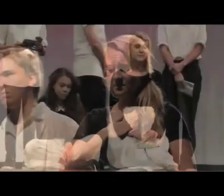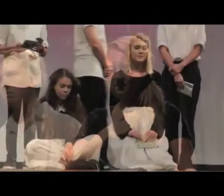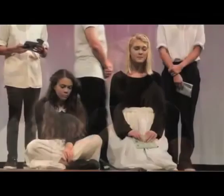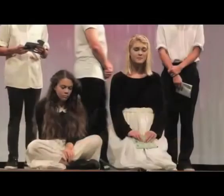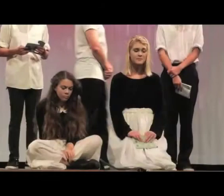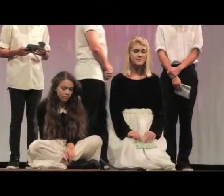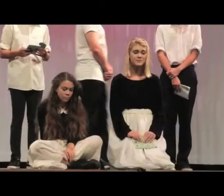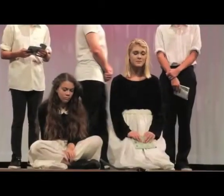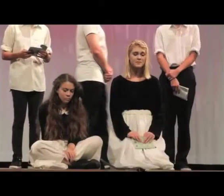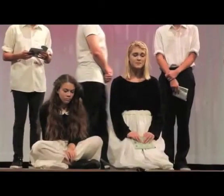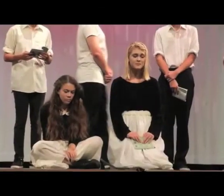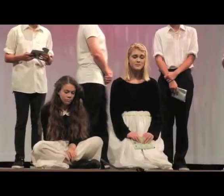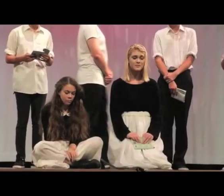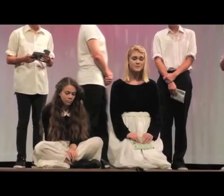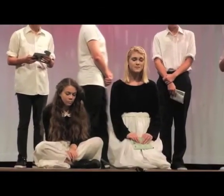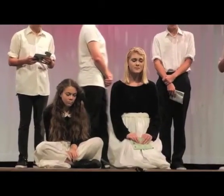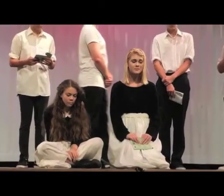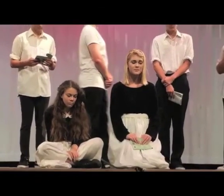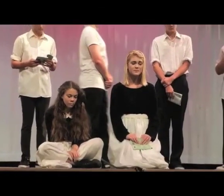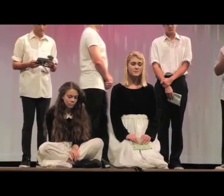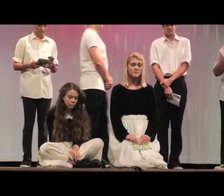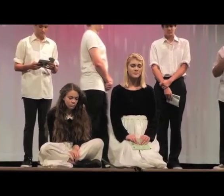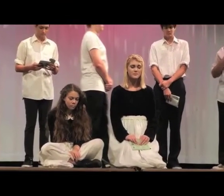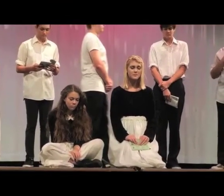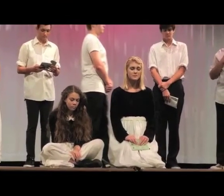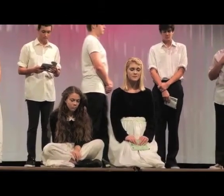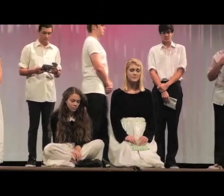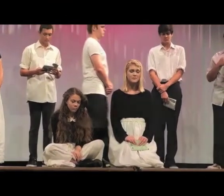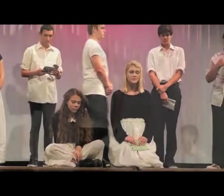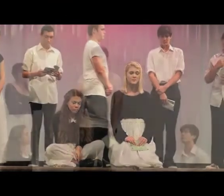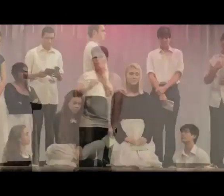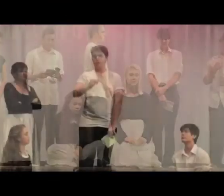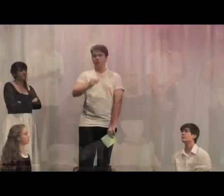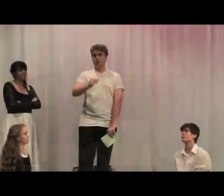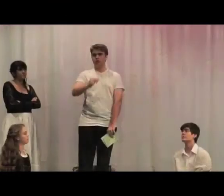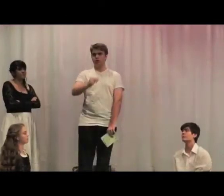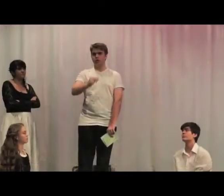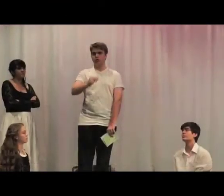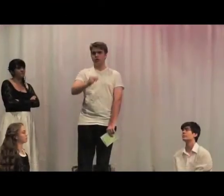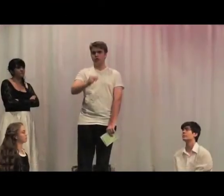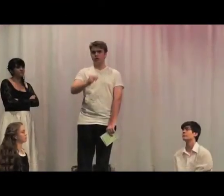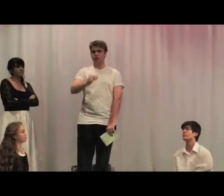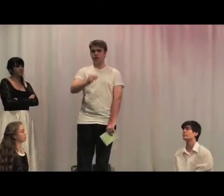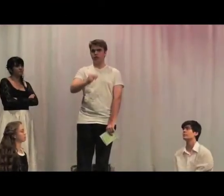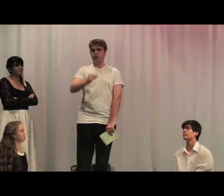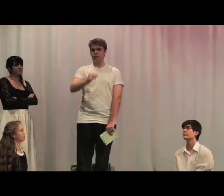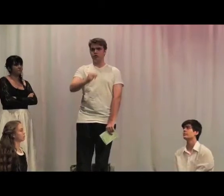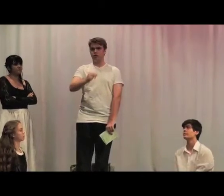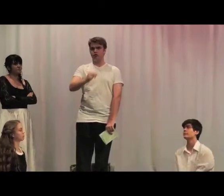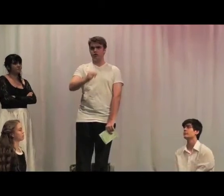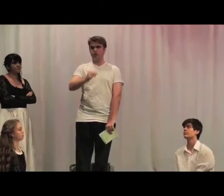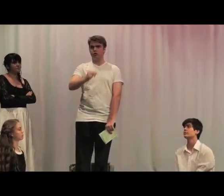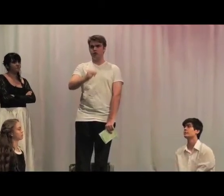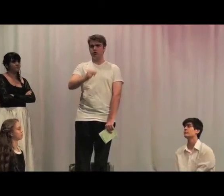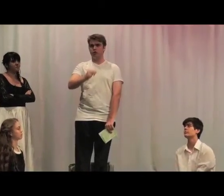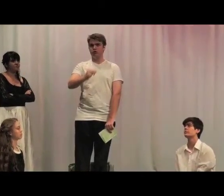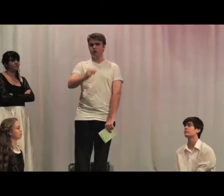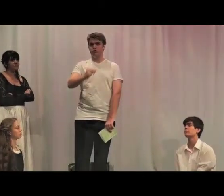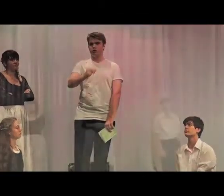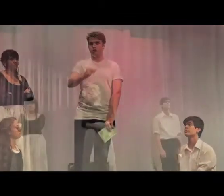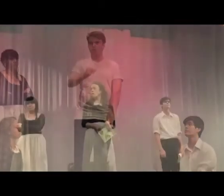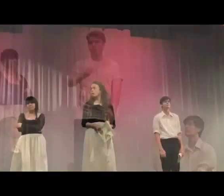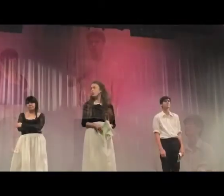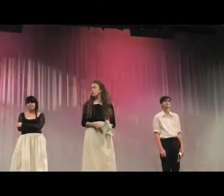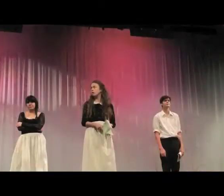beginning of the school year, and we are so proud of what we have been able to accomplish. It's a really, really beautiful show filled with laughs,